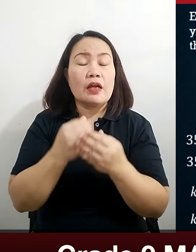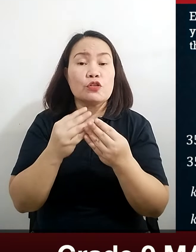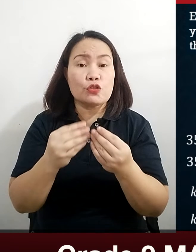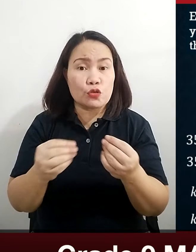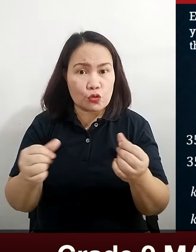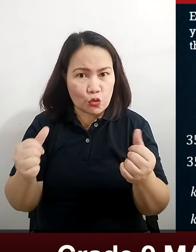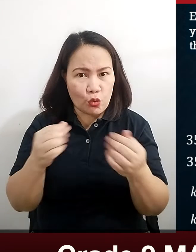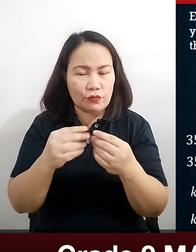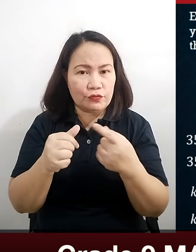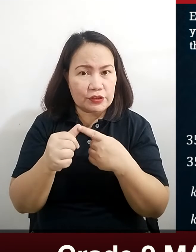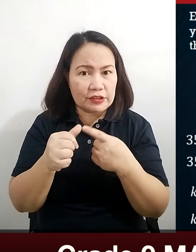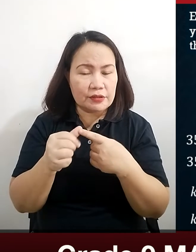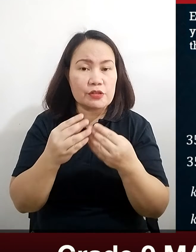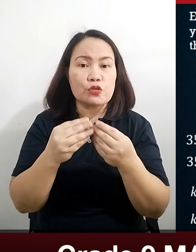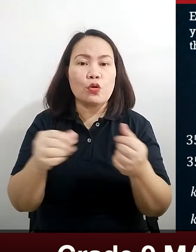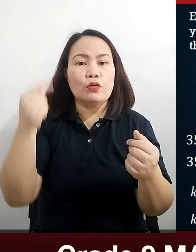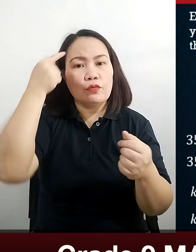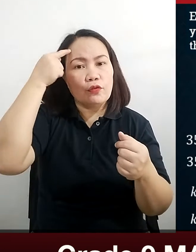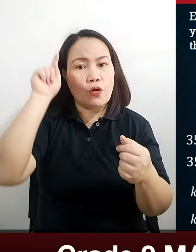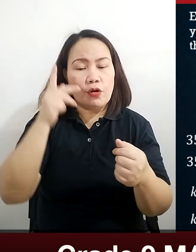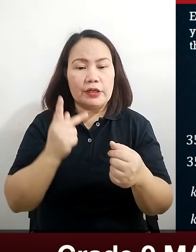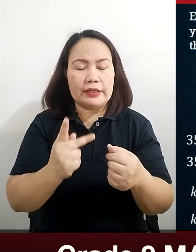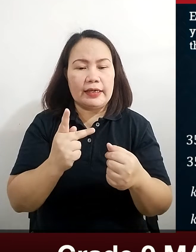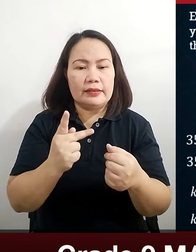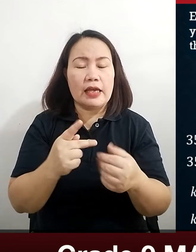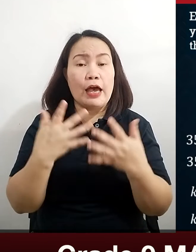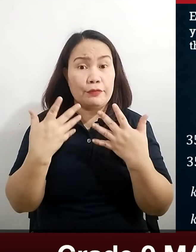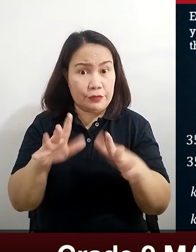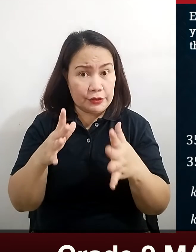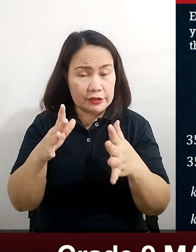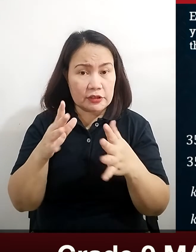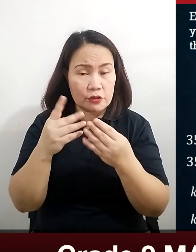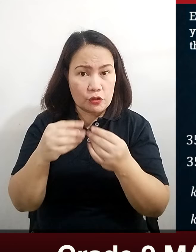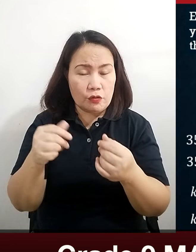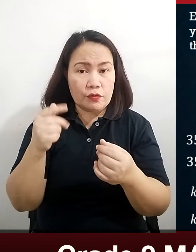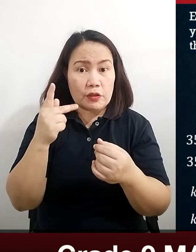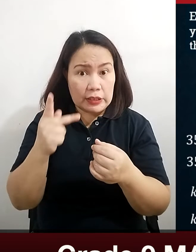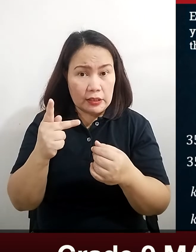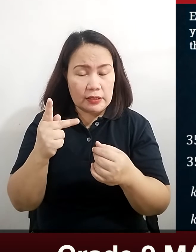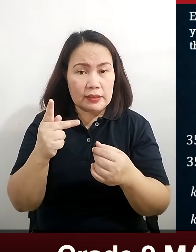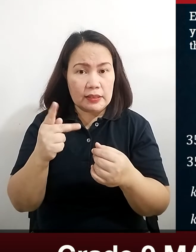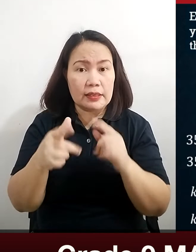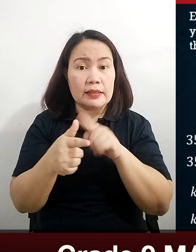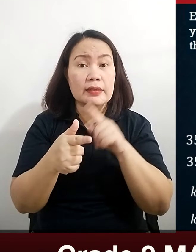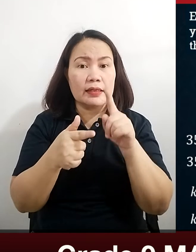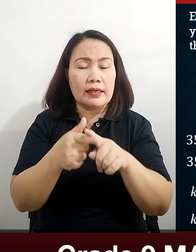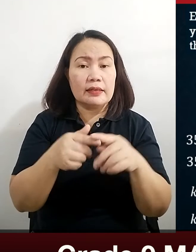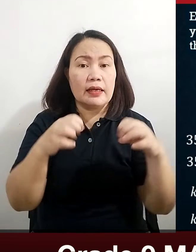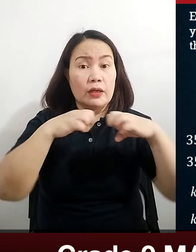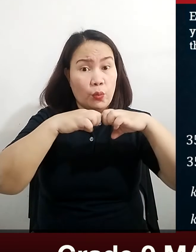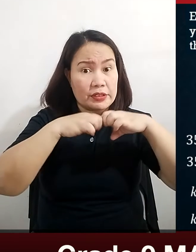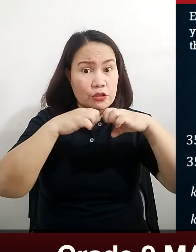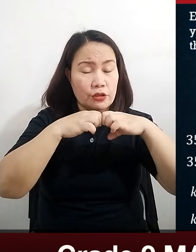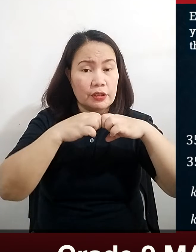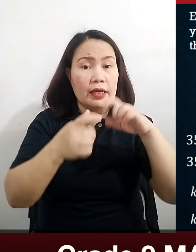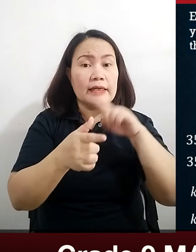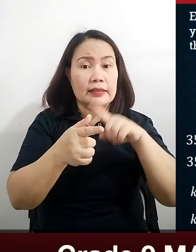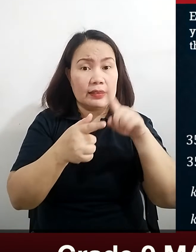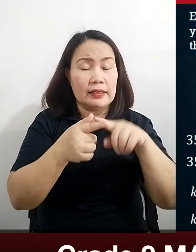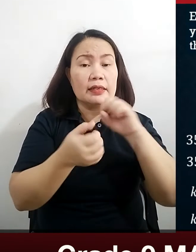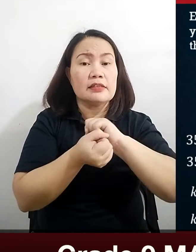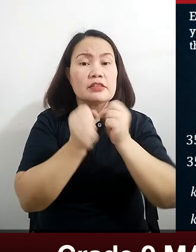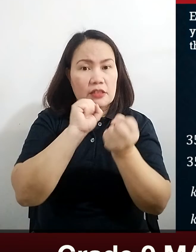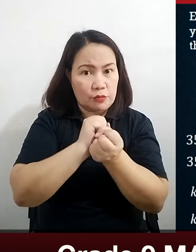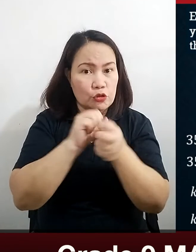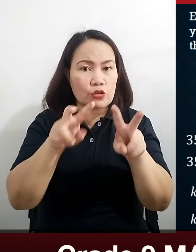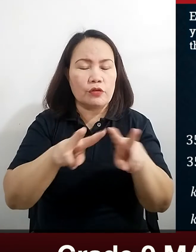ito, kailangan muna natin kunin yung constant. After ng constant, makuha natin yung equation. After ng equation, isa-substitute